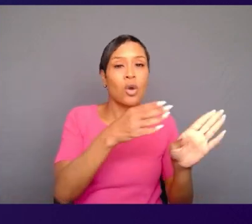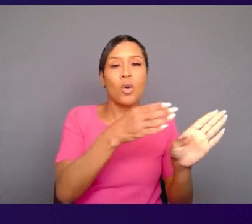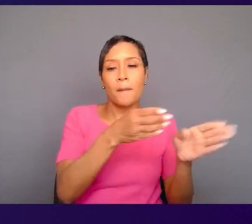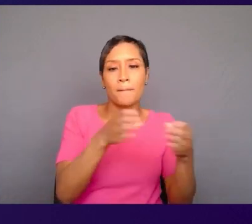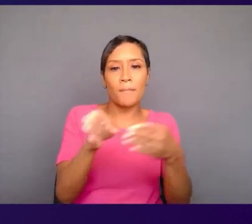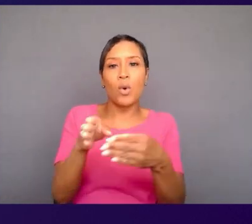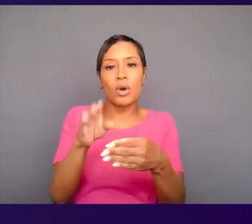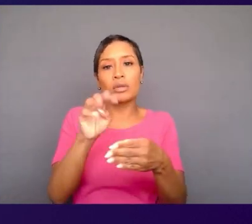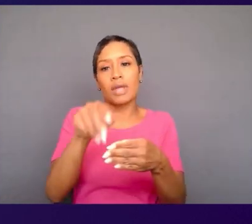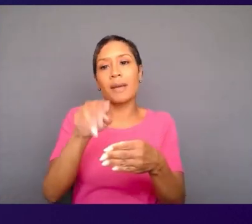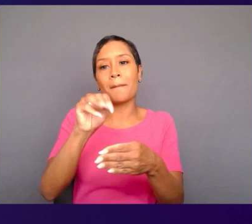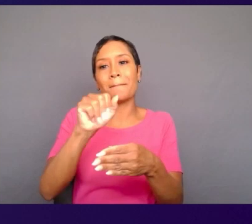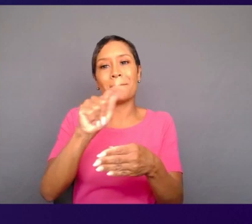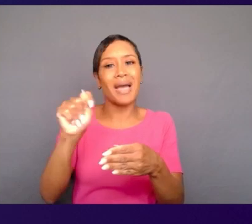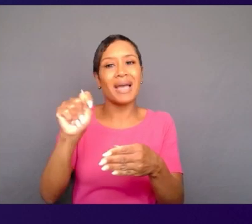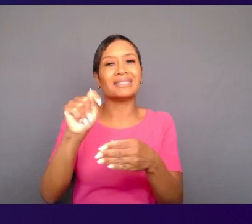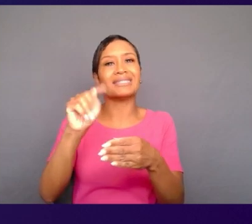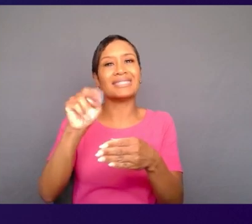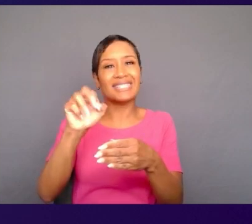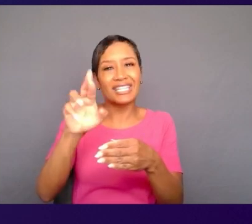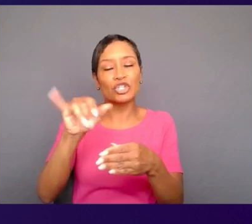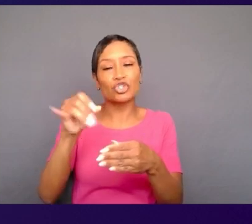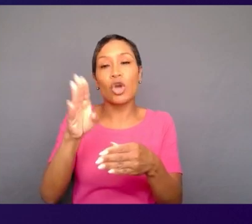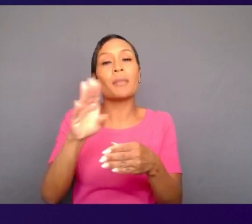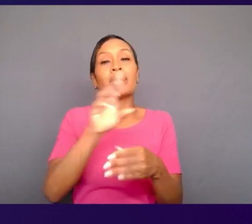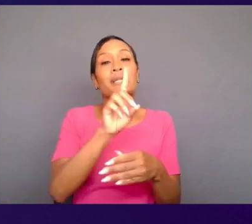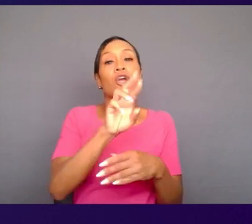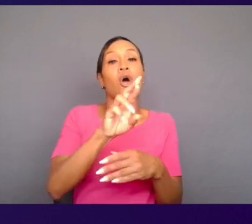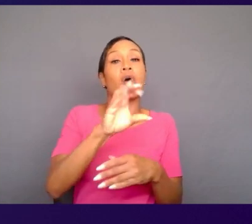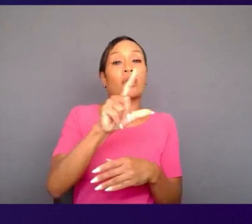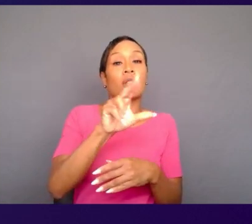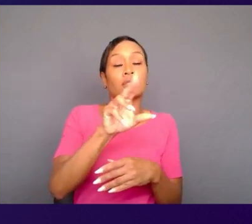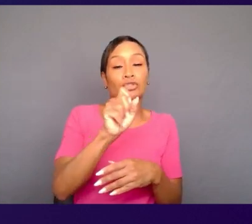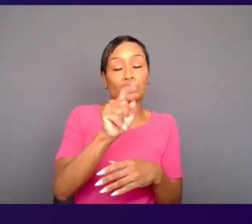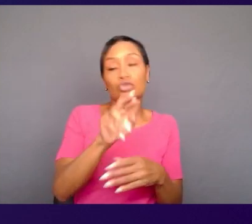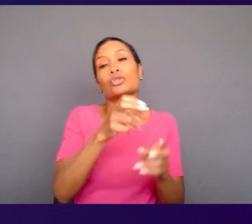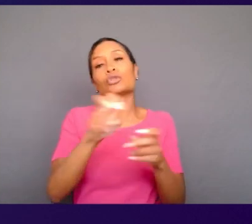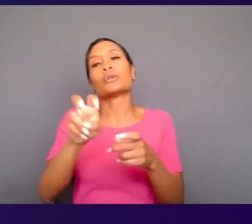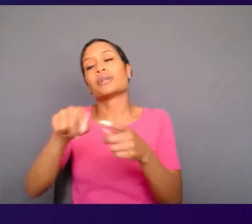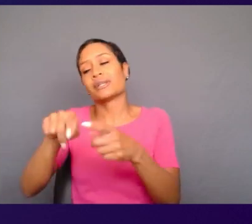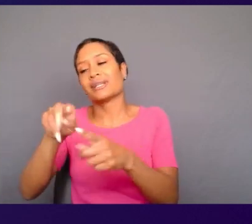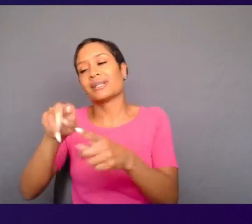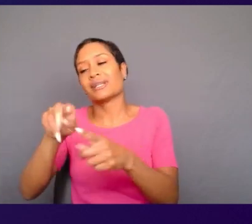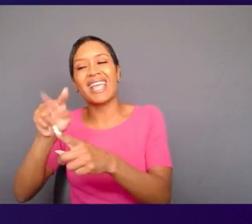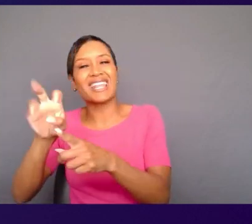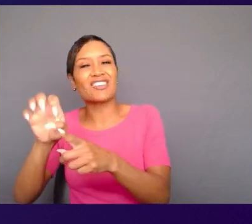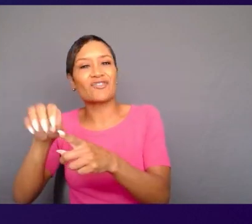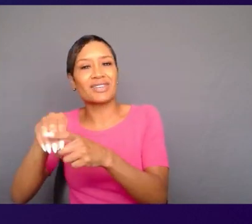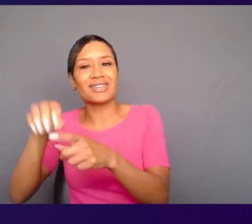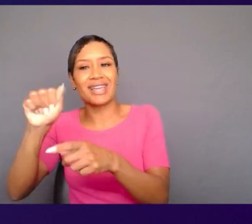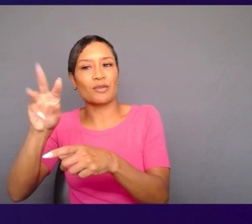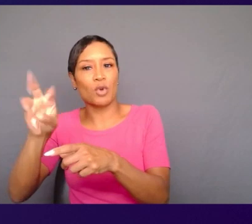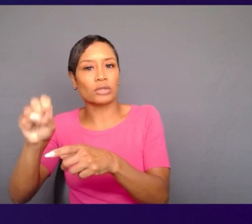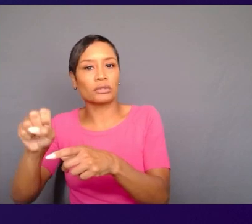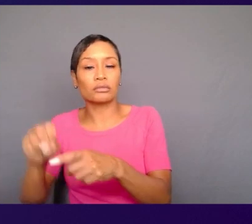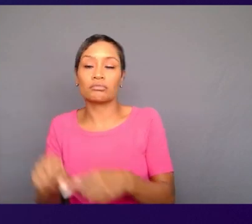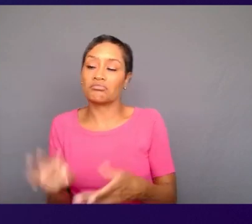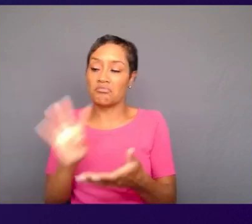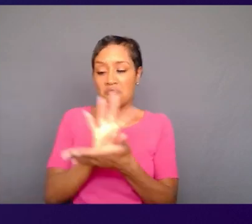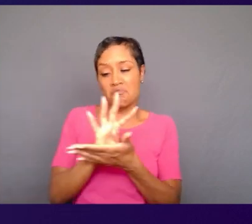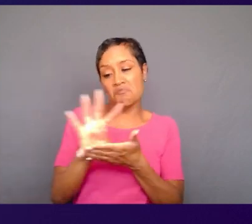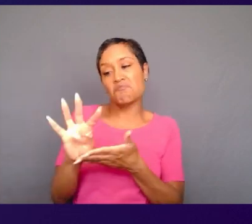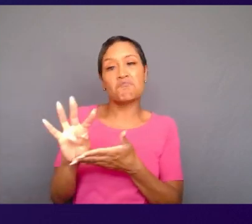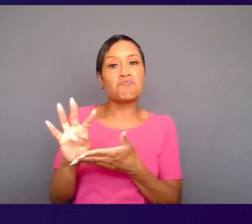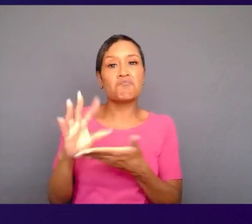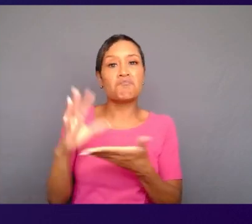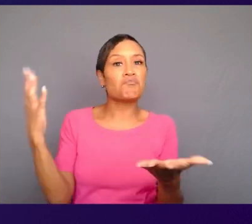mirror jobs from a DR cluster to an FSX cluster running natively in AWS. And so within 2 to 4 weeks, we were able to take advantage